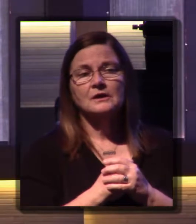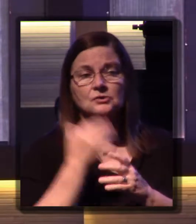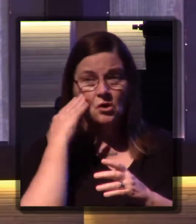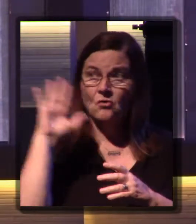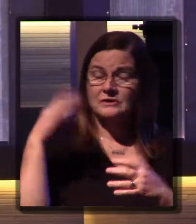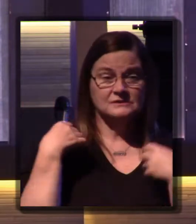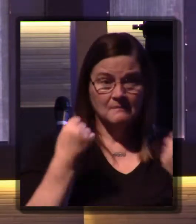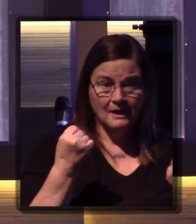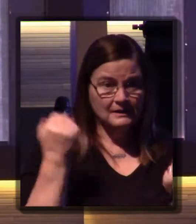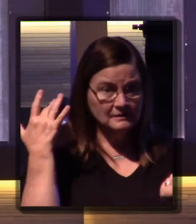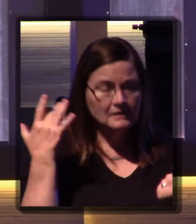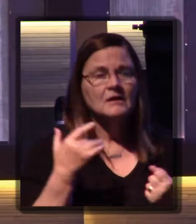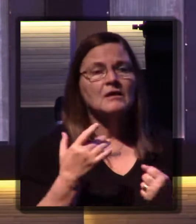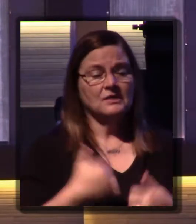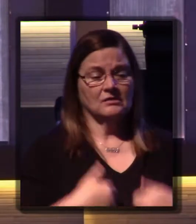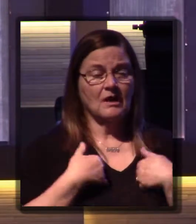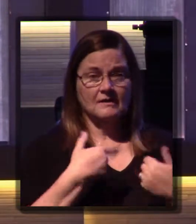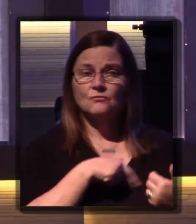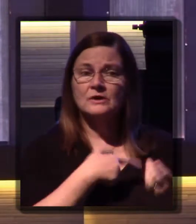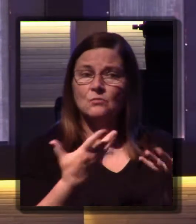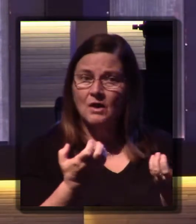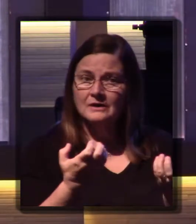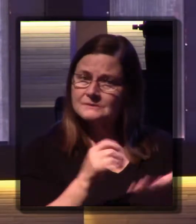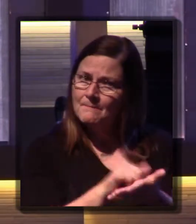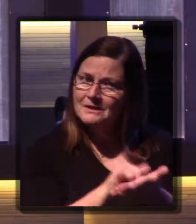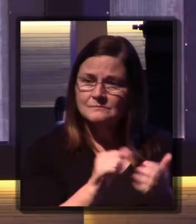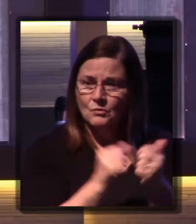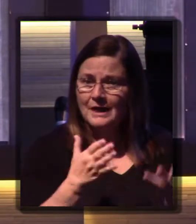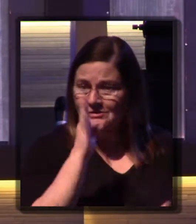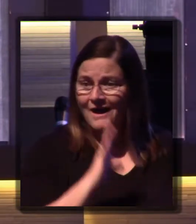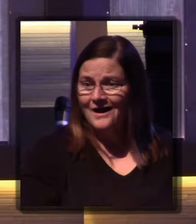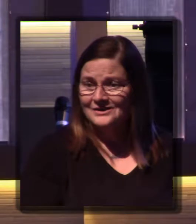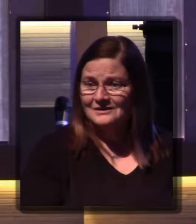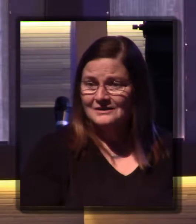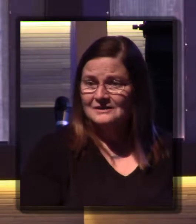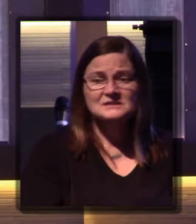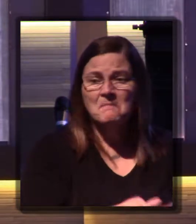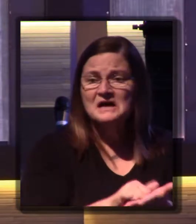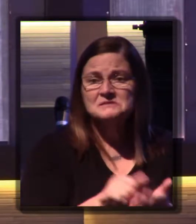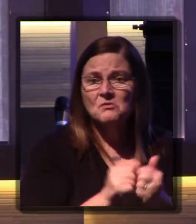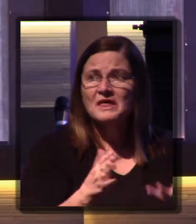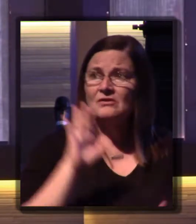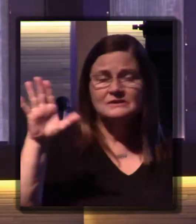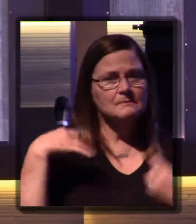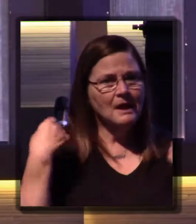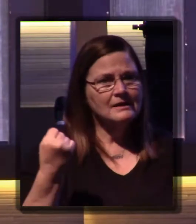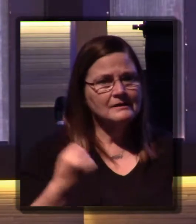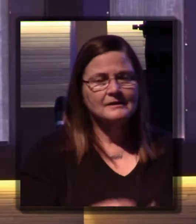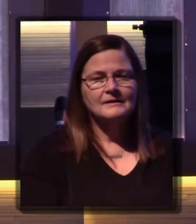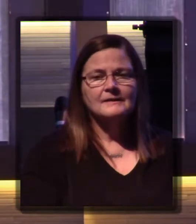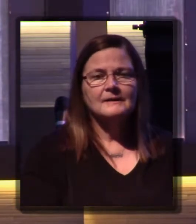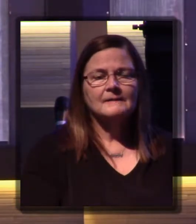might because the life we long for is impossible without God. It's impossible without God's